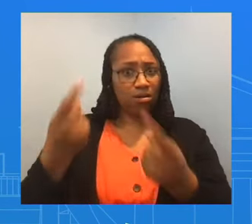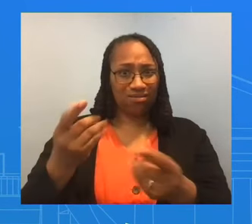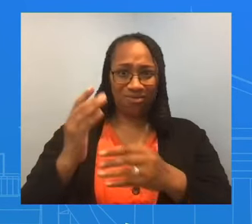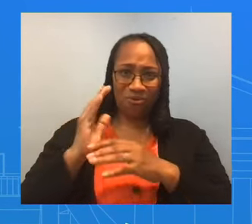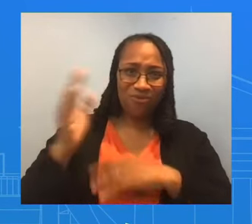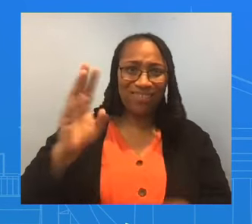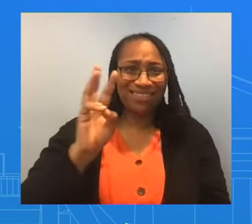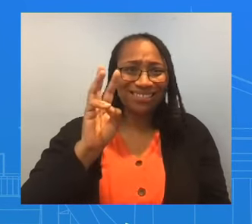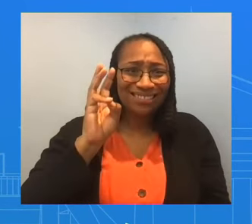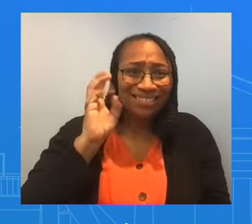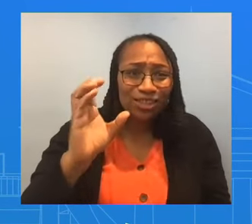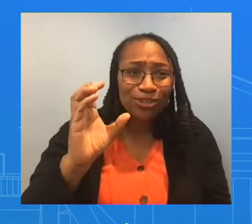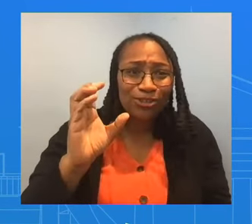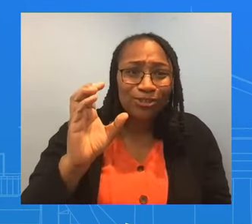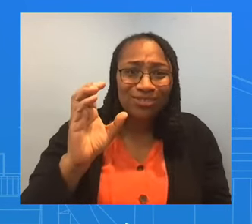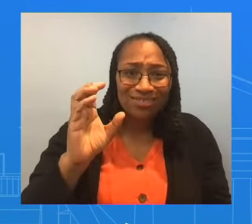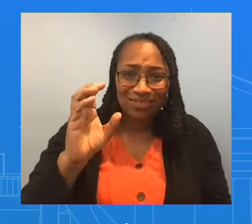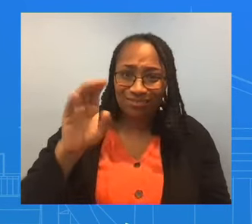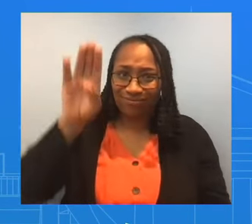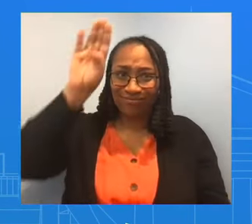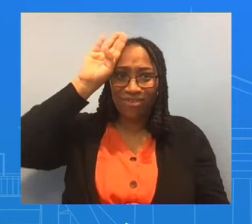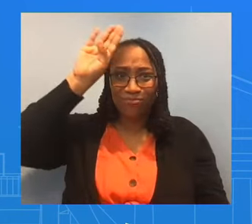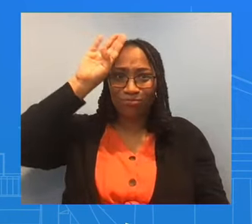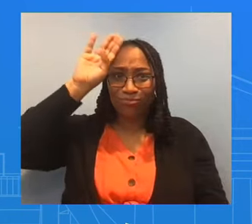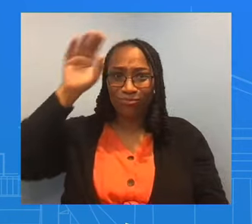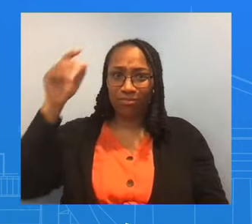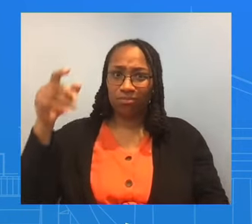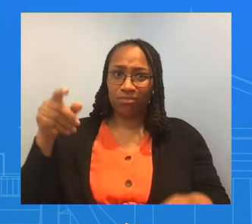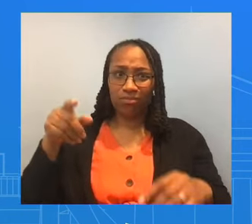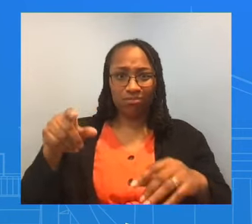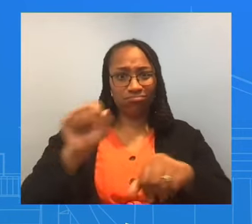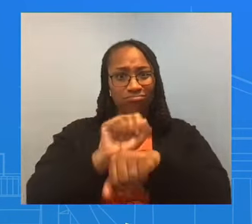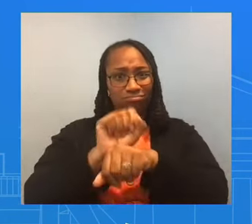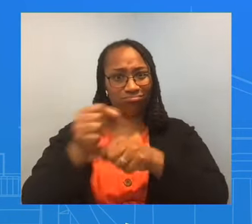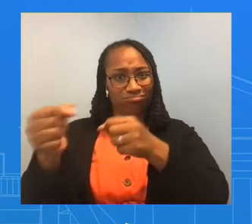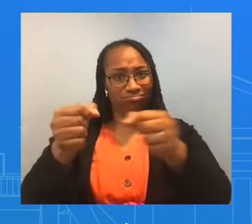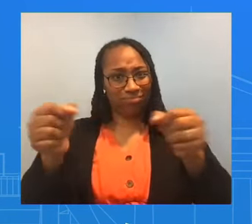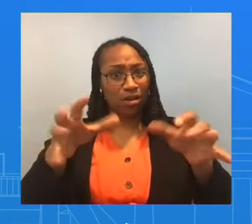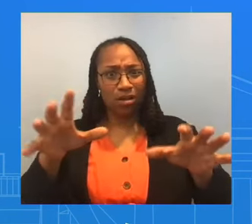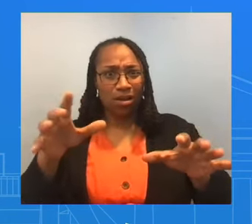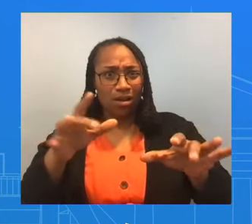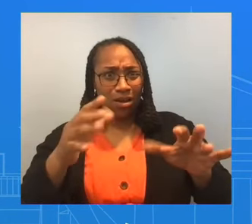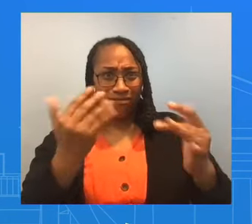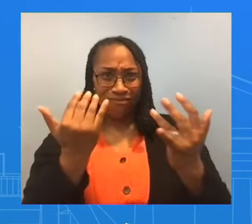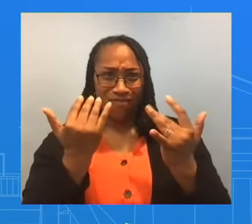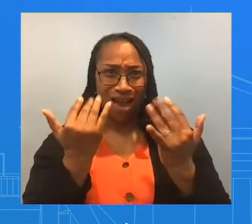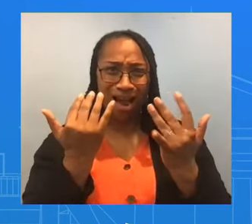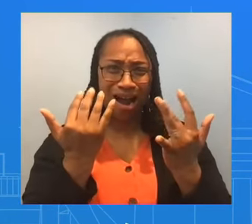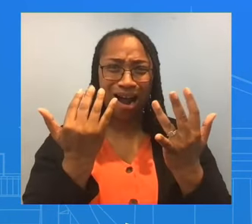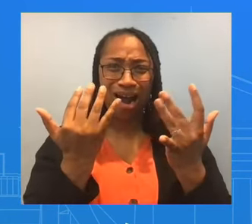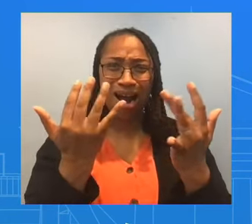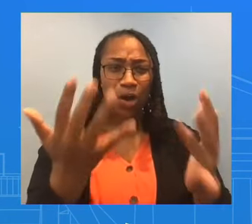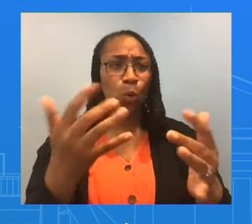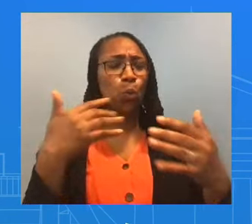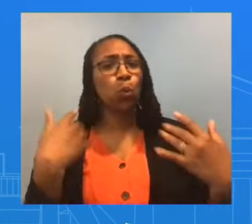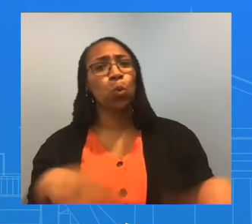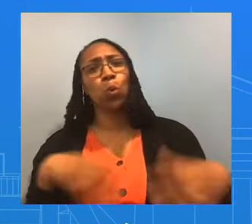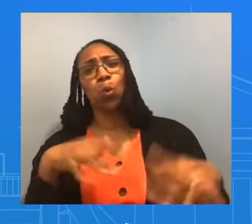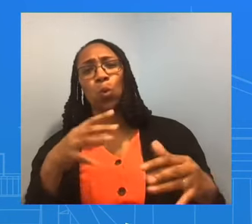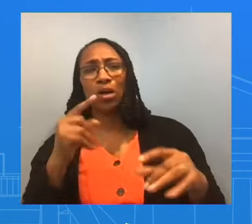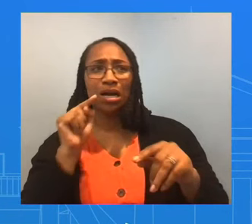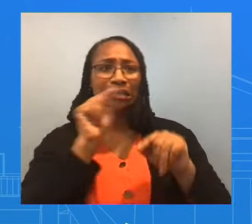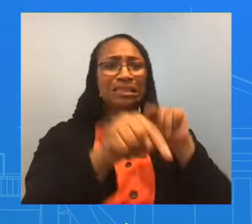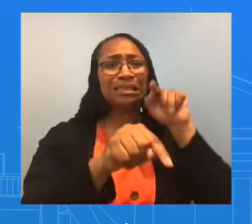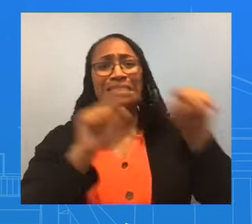help Canada battle these fires. We've mentioned that. I've mentioned that from here. The president has mentioned that as well in his press conference last